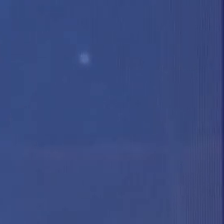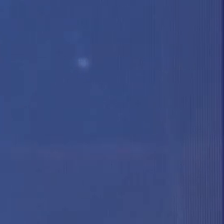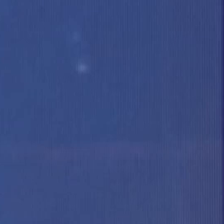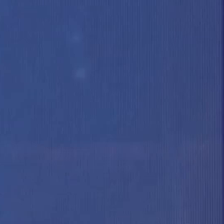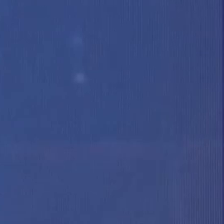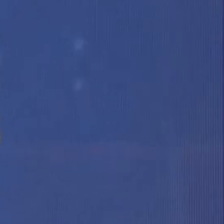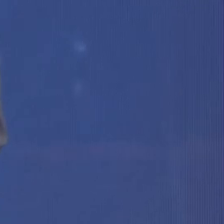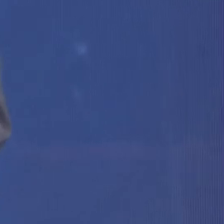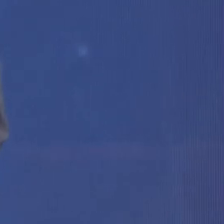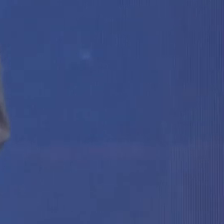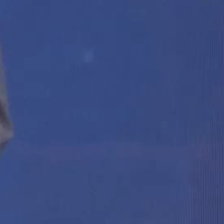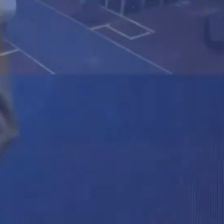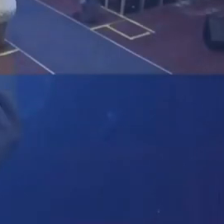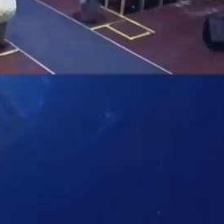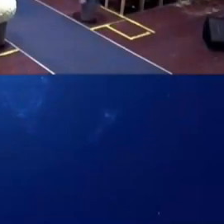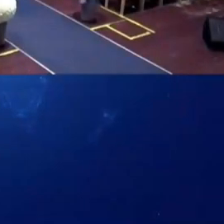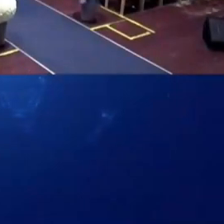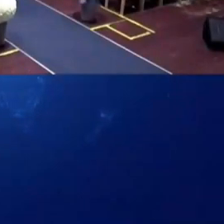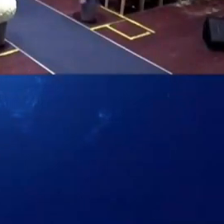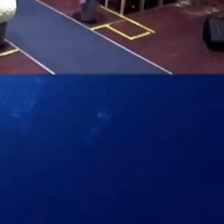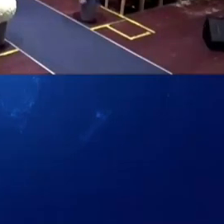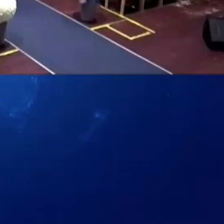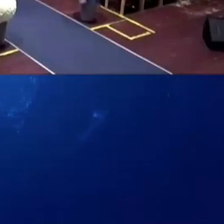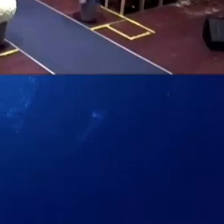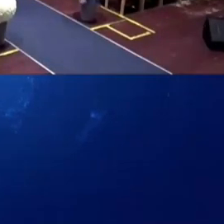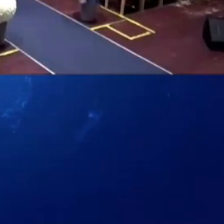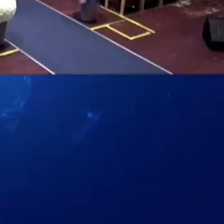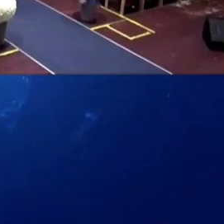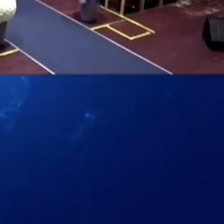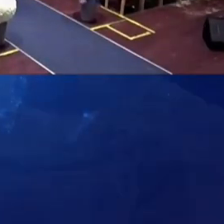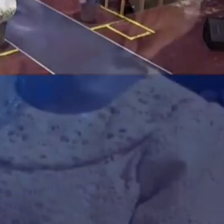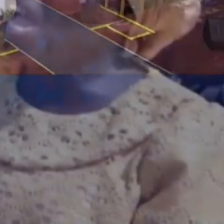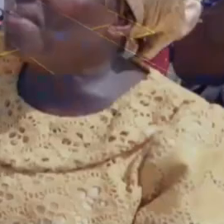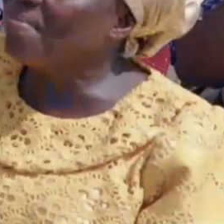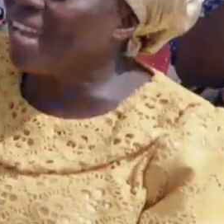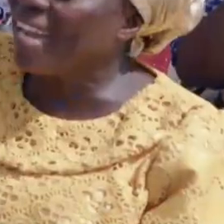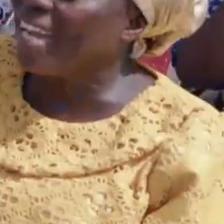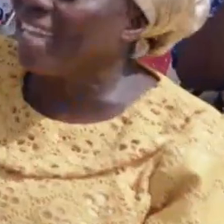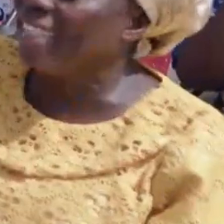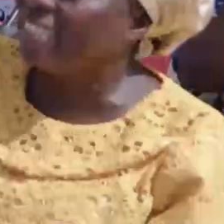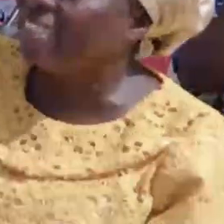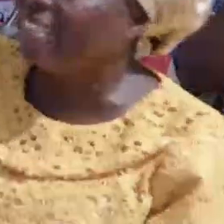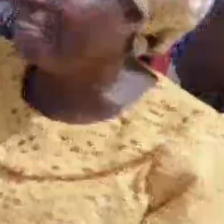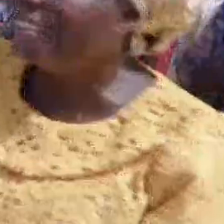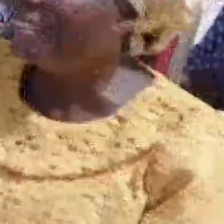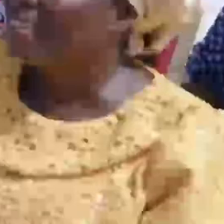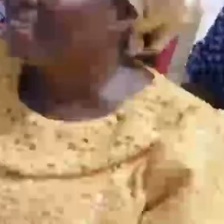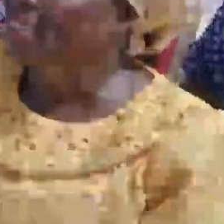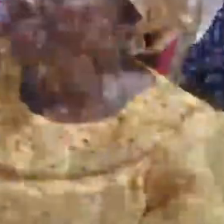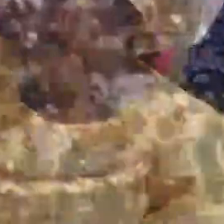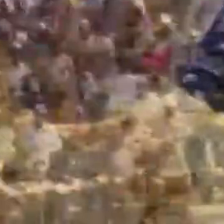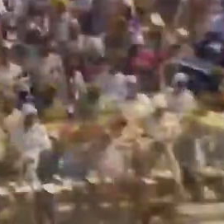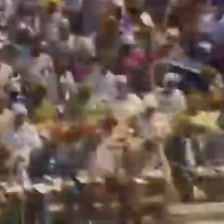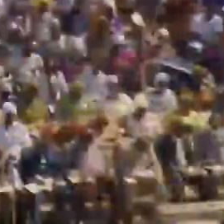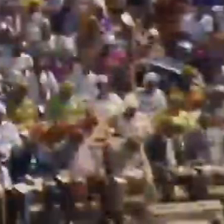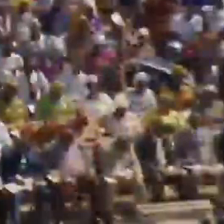way of holiness. Somebody say amen. Amen. The way that leads to the